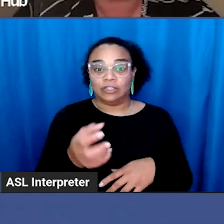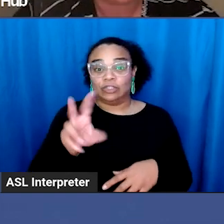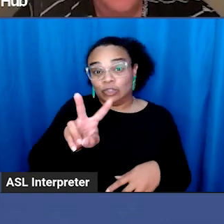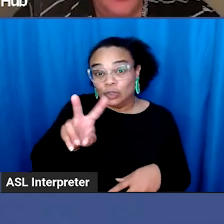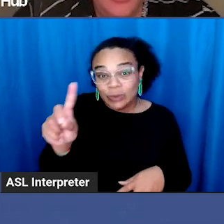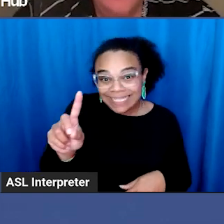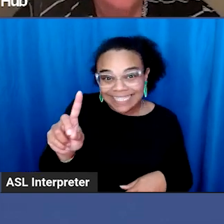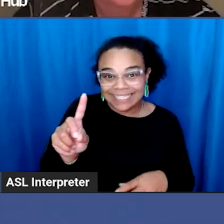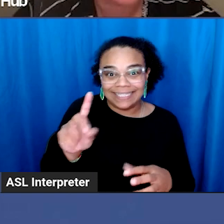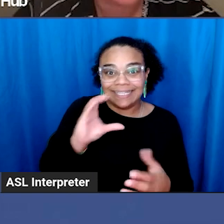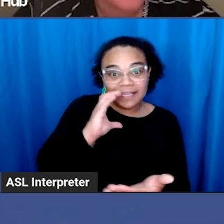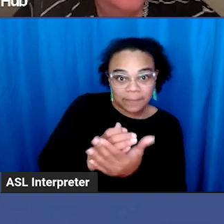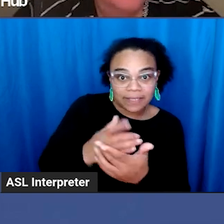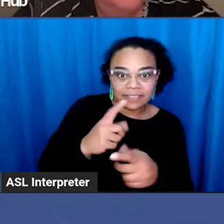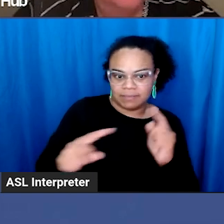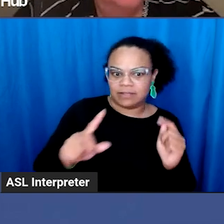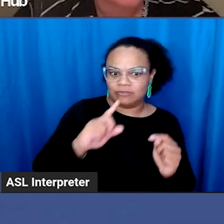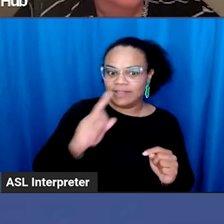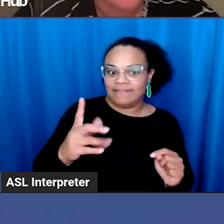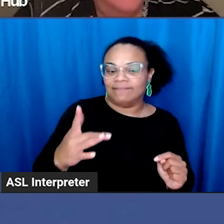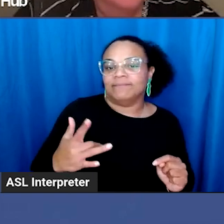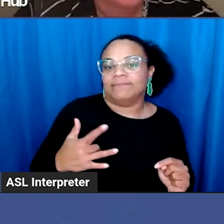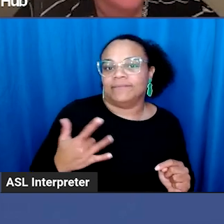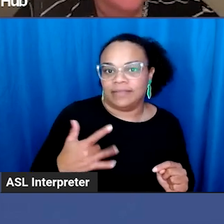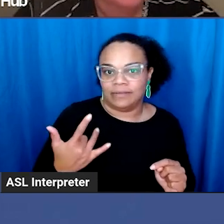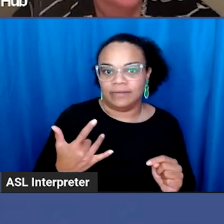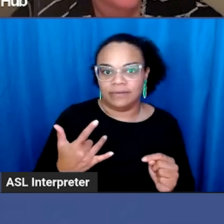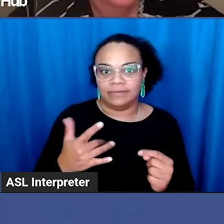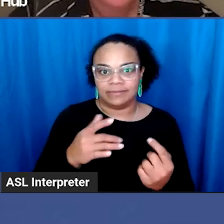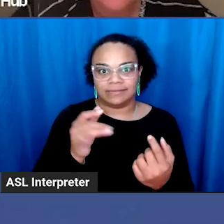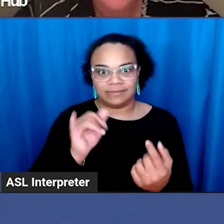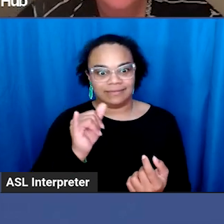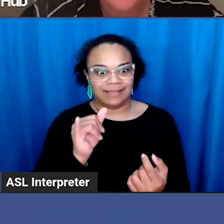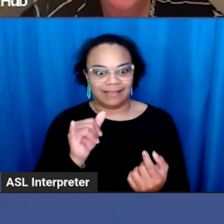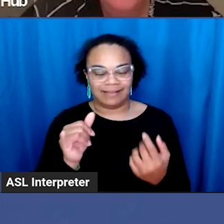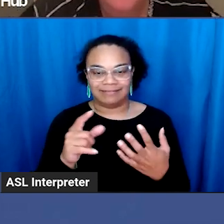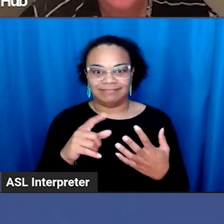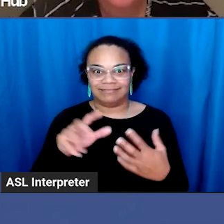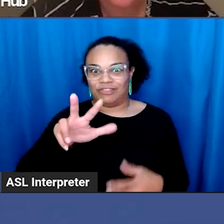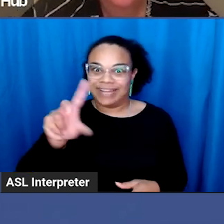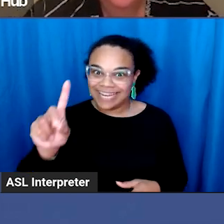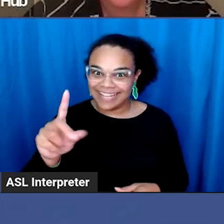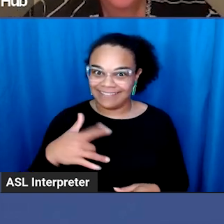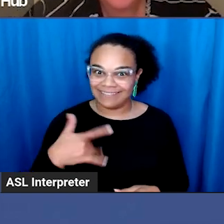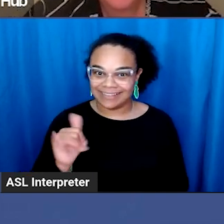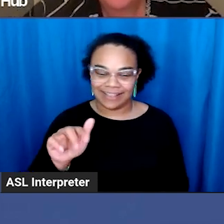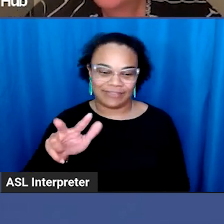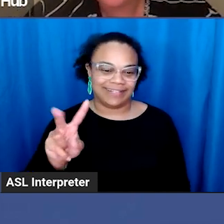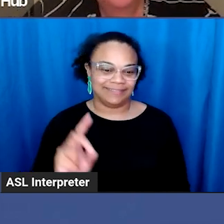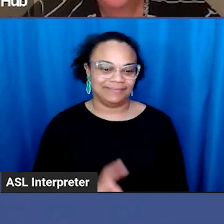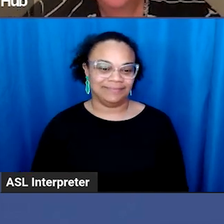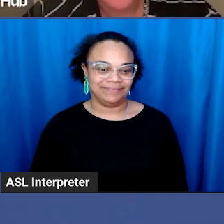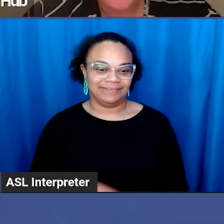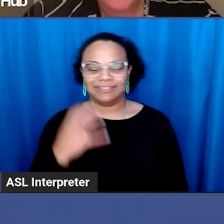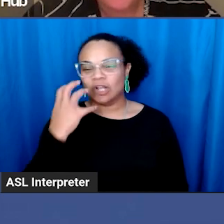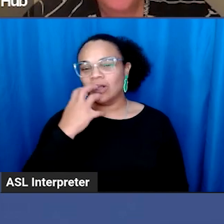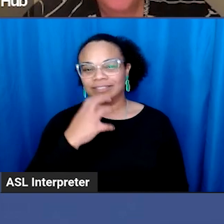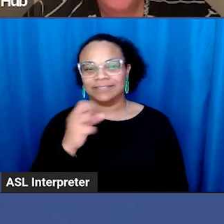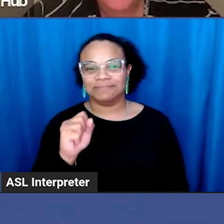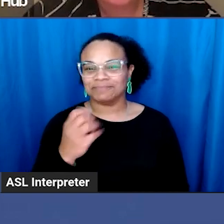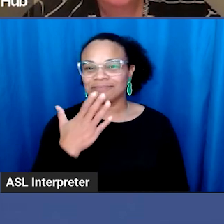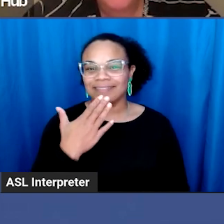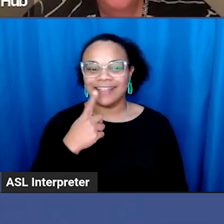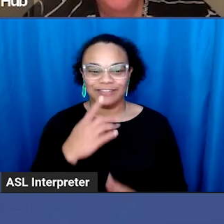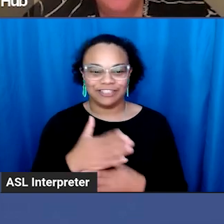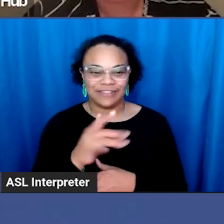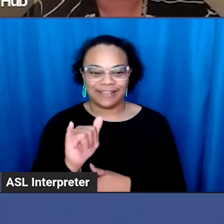it feels so much more than that. Yeah, it feels definitely 3D. That's awesome. Yeah, thank you for